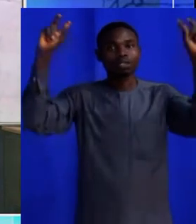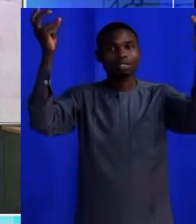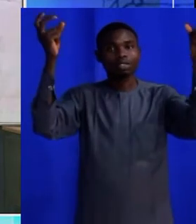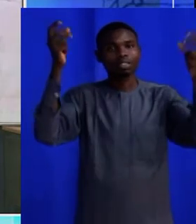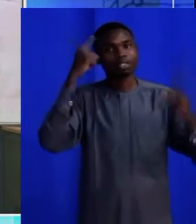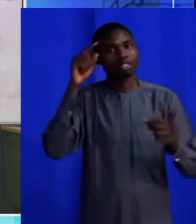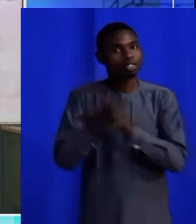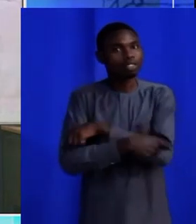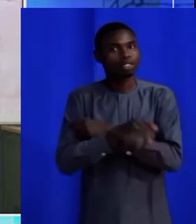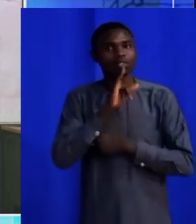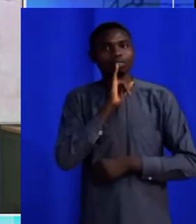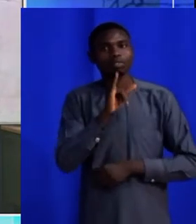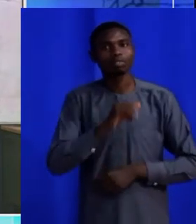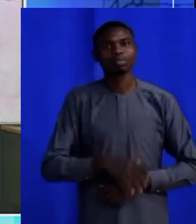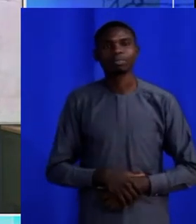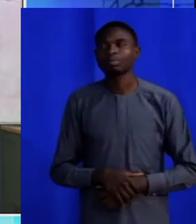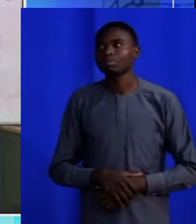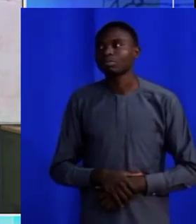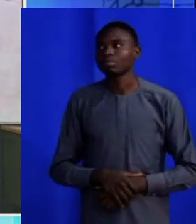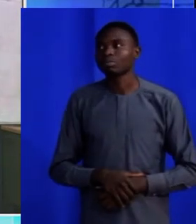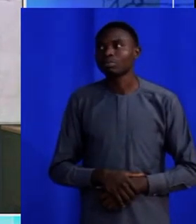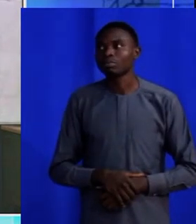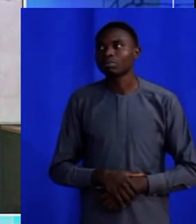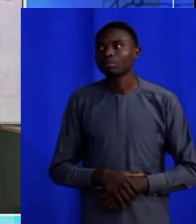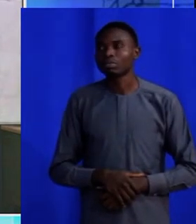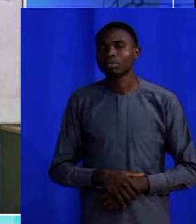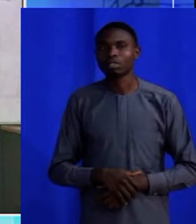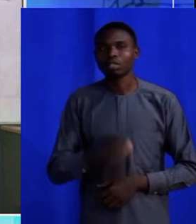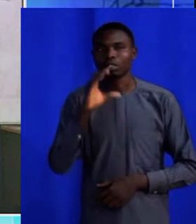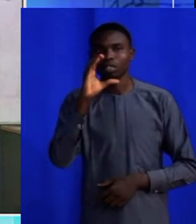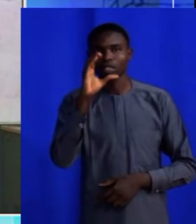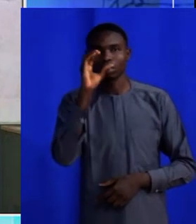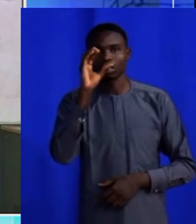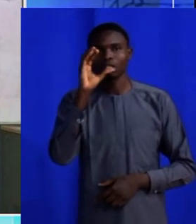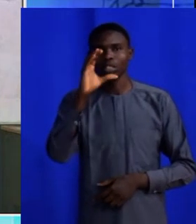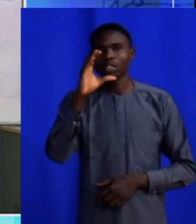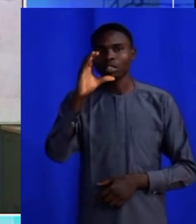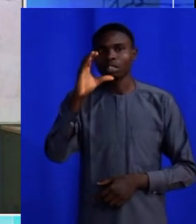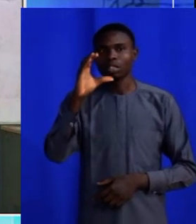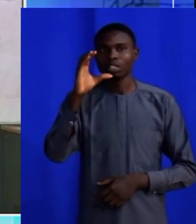Agricultural science. Viewers, last lesson, we learned